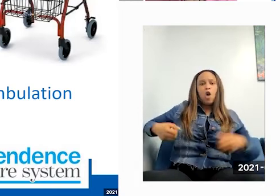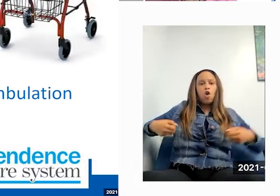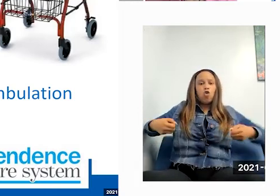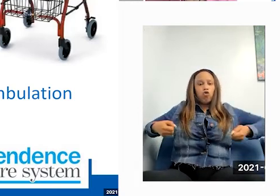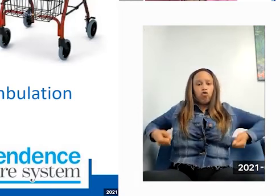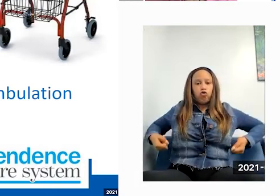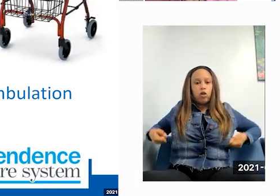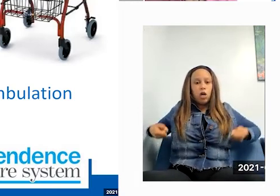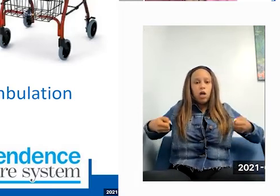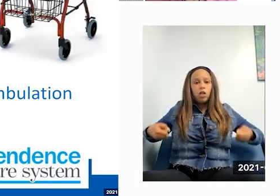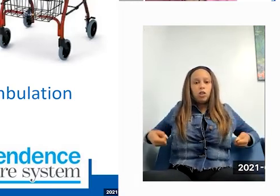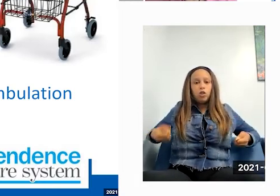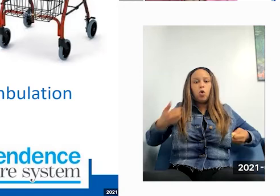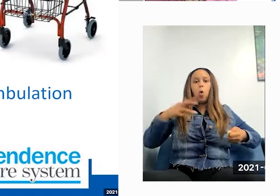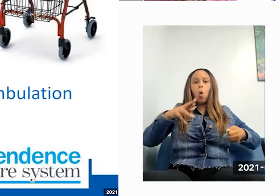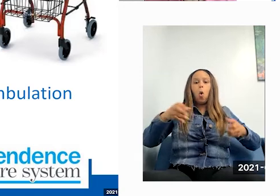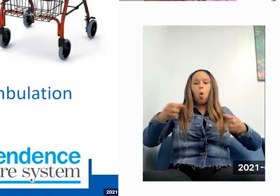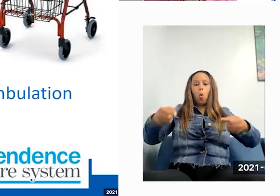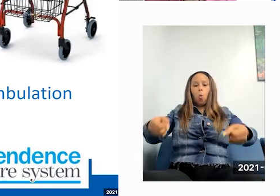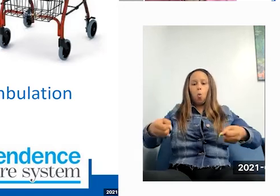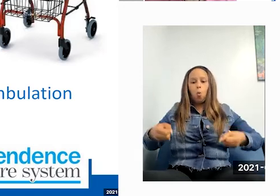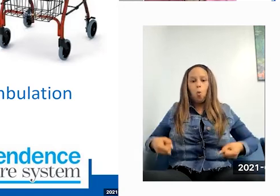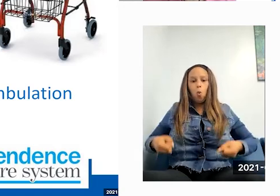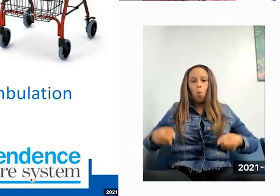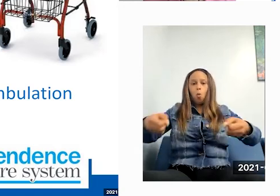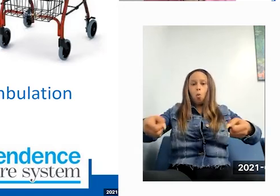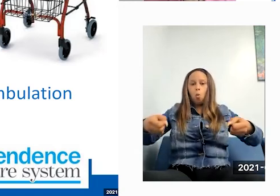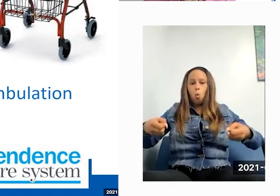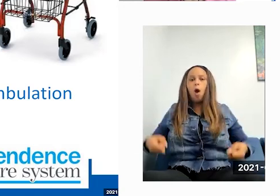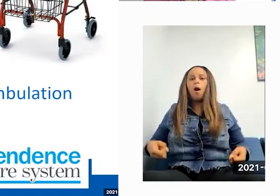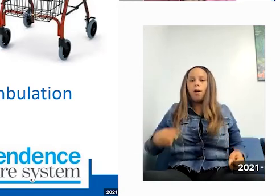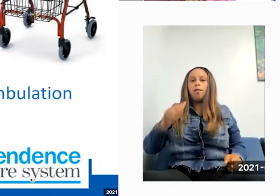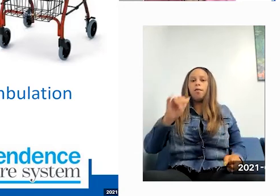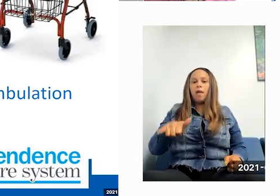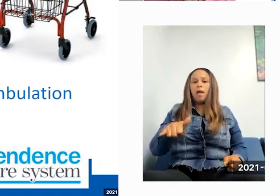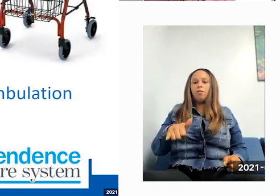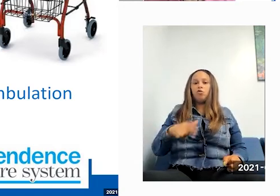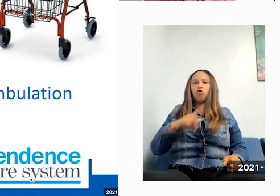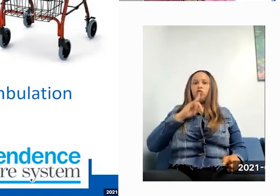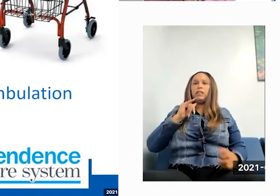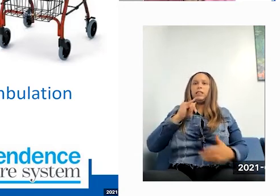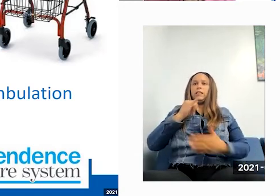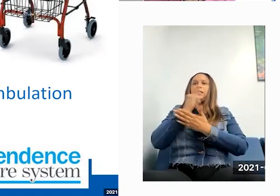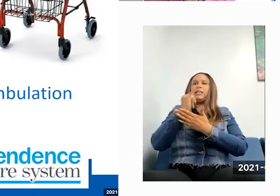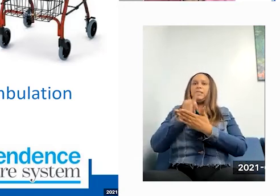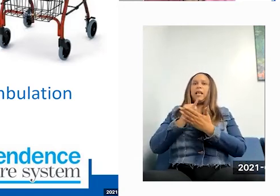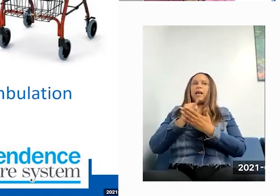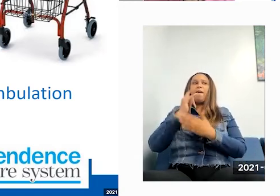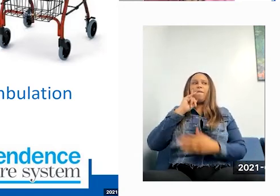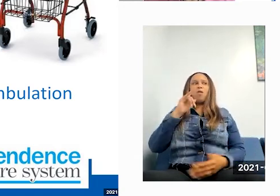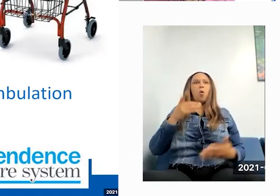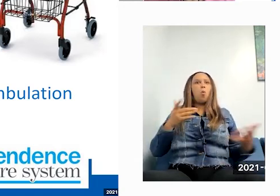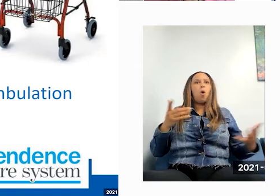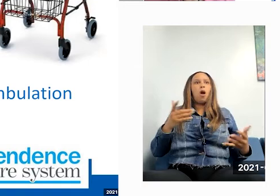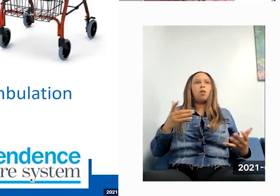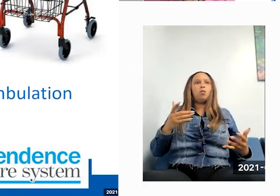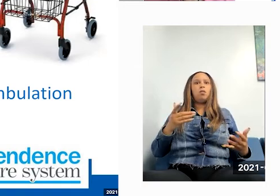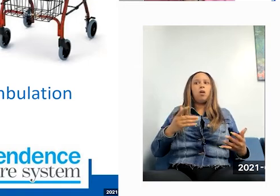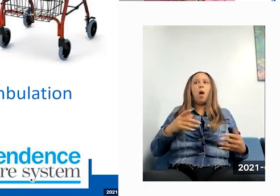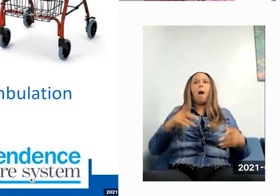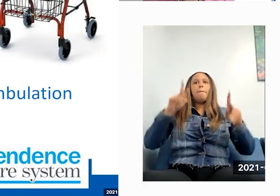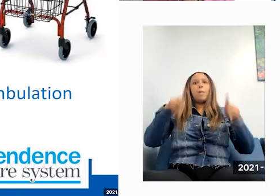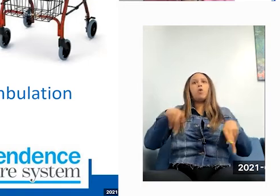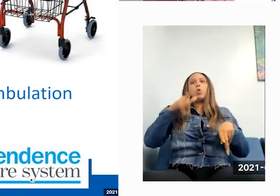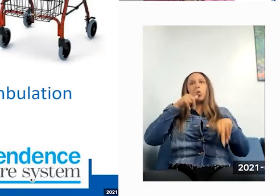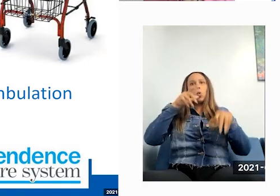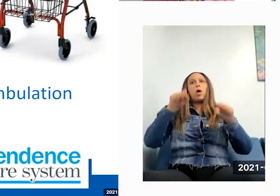mobility aids. So they're really designed for somebody who is a functional ambulator, and we're going to talk a little bit